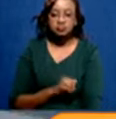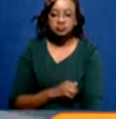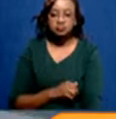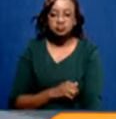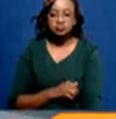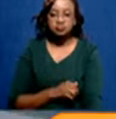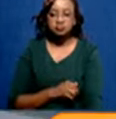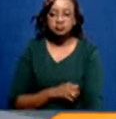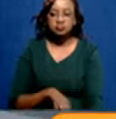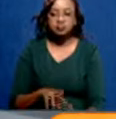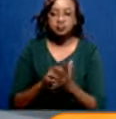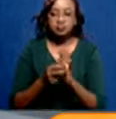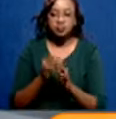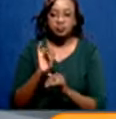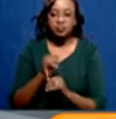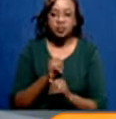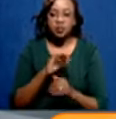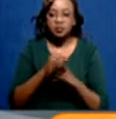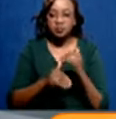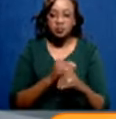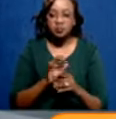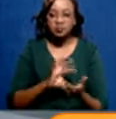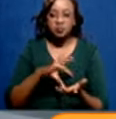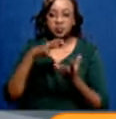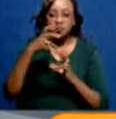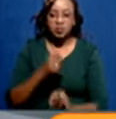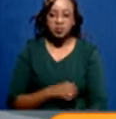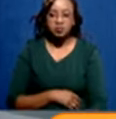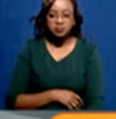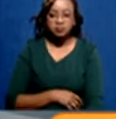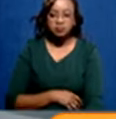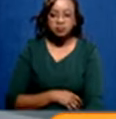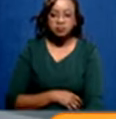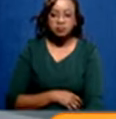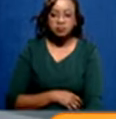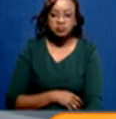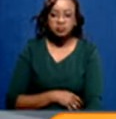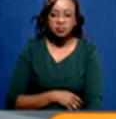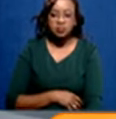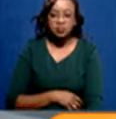because you do understand that NHIF had got its operations. So at the moment, we've got the